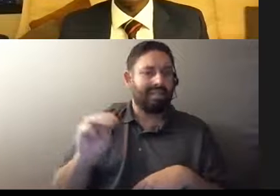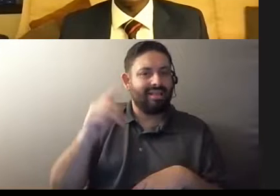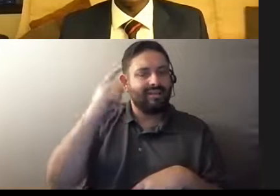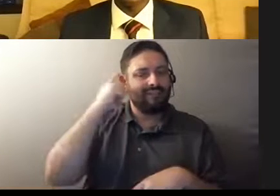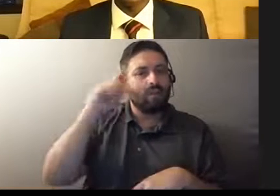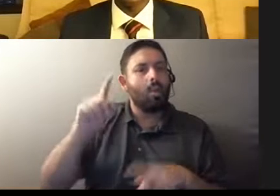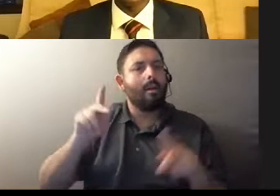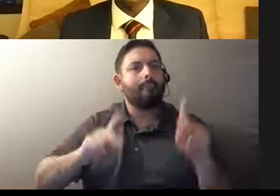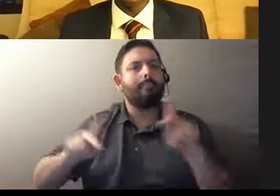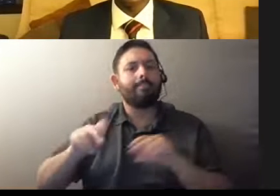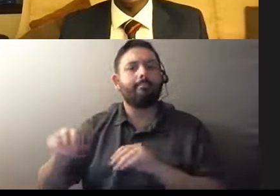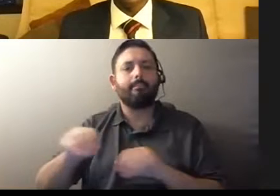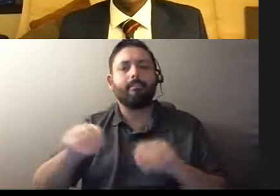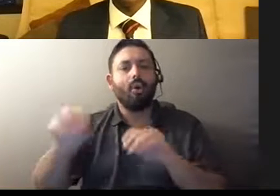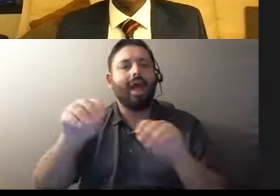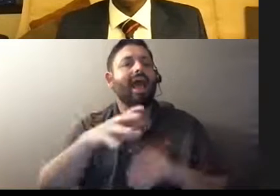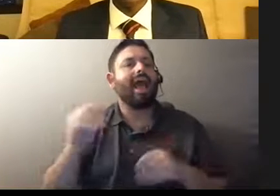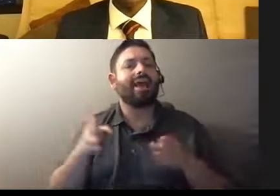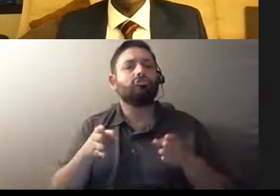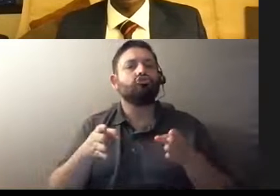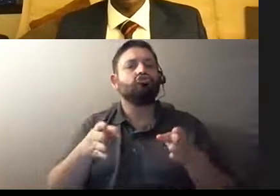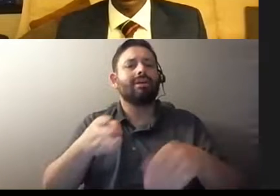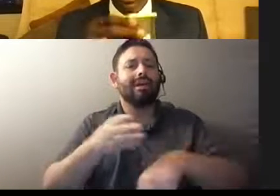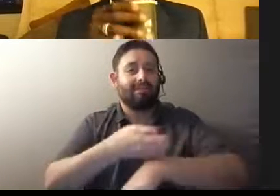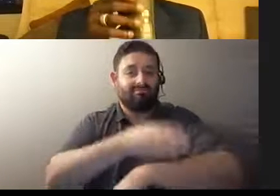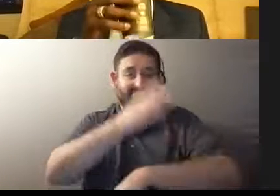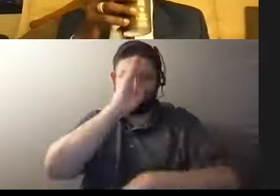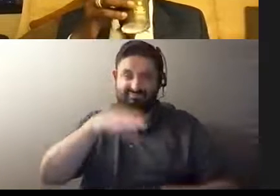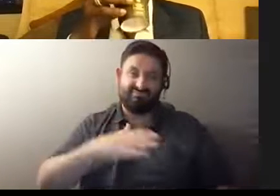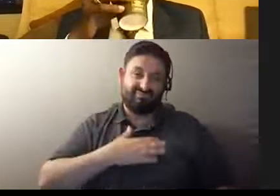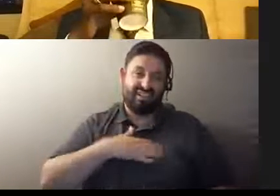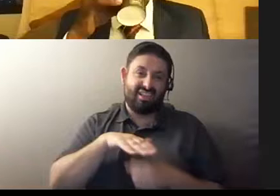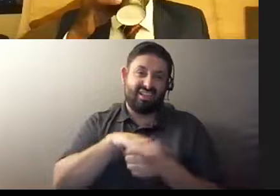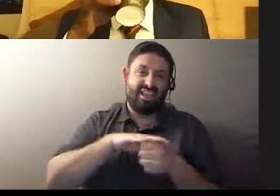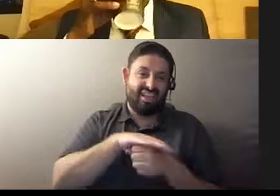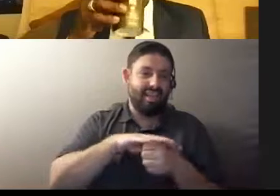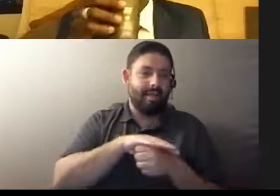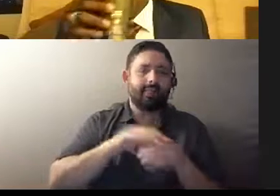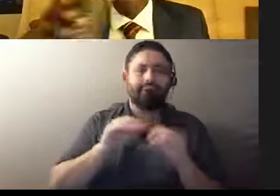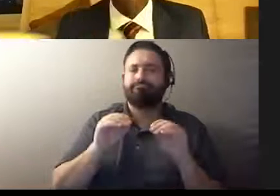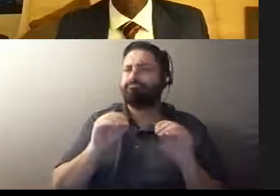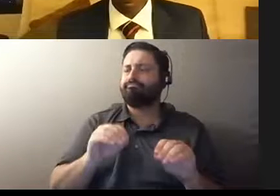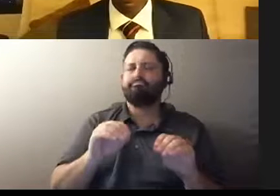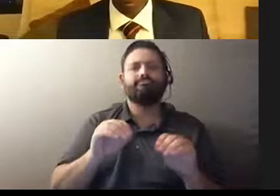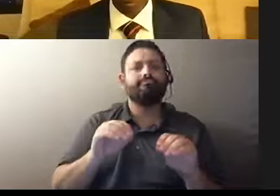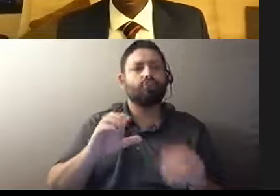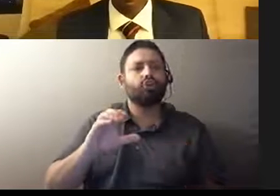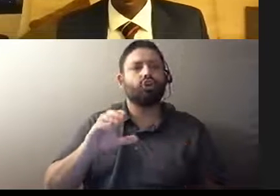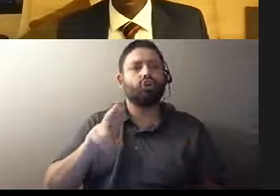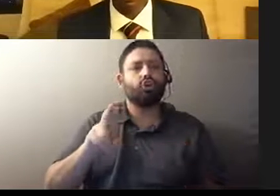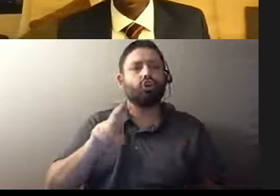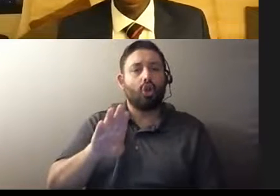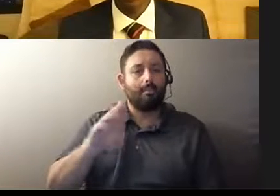mobility and street improvements. And I know over here in my area, they put those little, the curbs